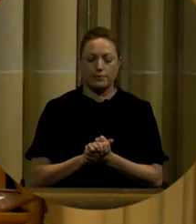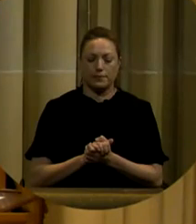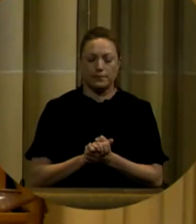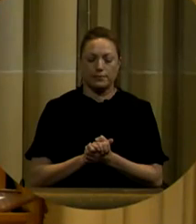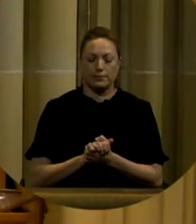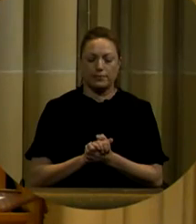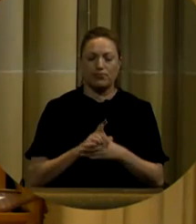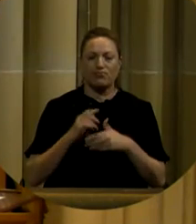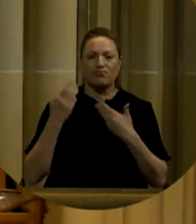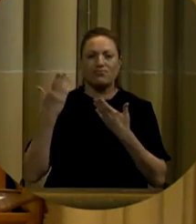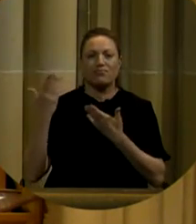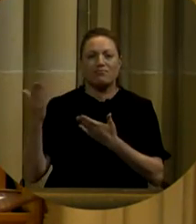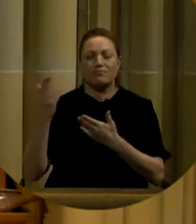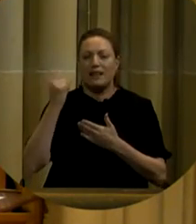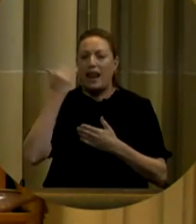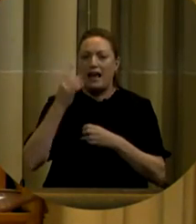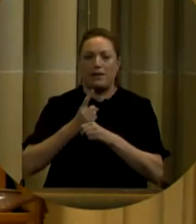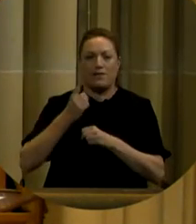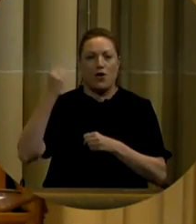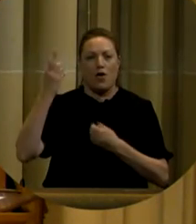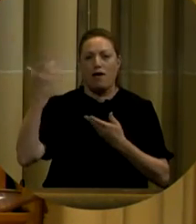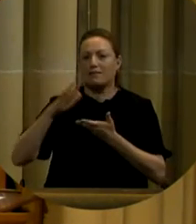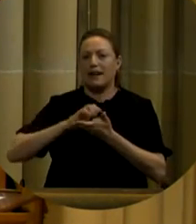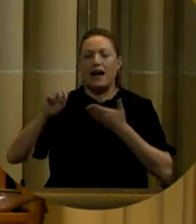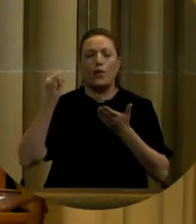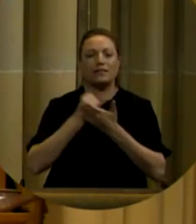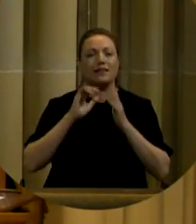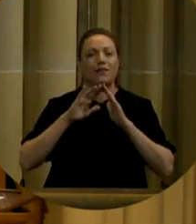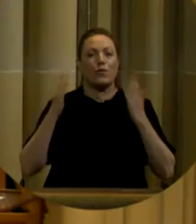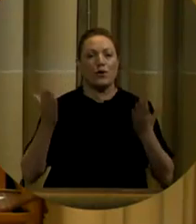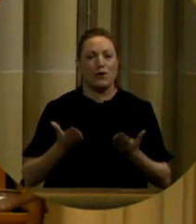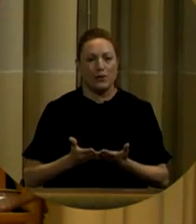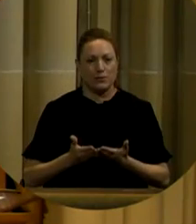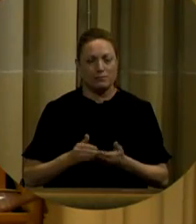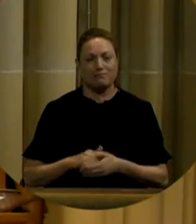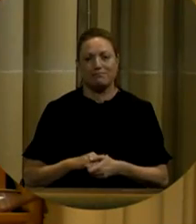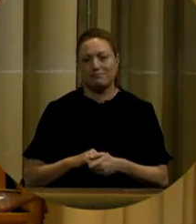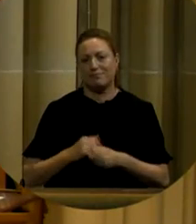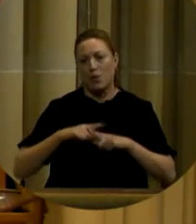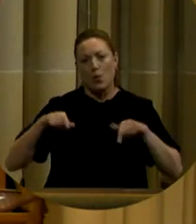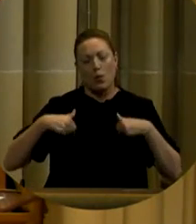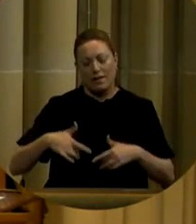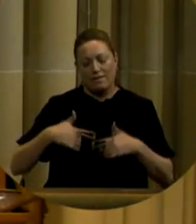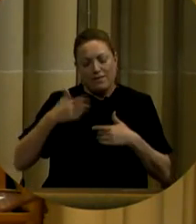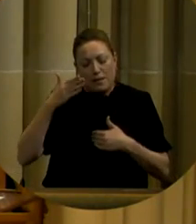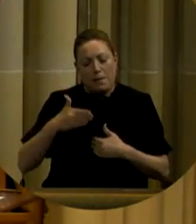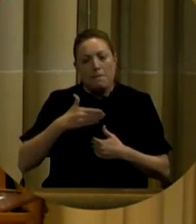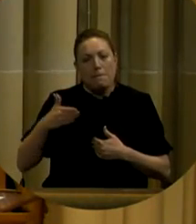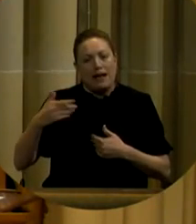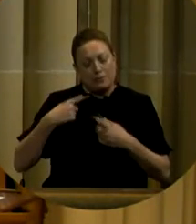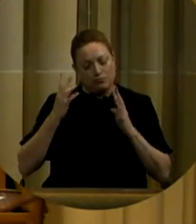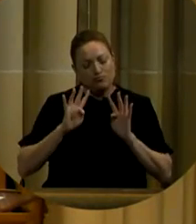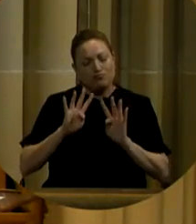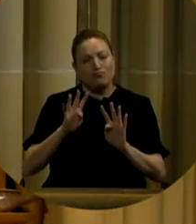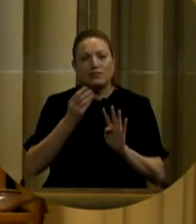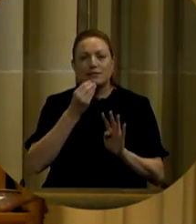Behold the Lamb of God. Behold him who takes away the sins of the world. Blessed are those called to the supper of the